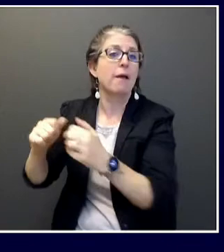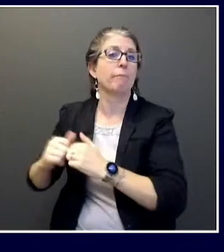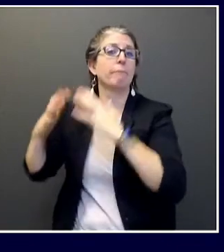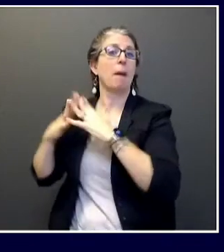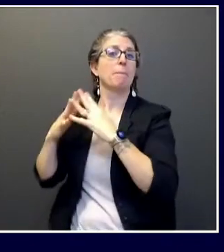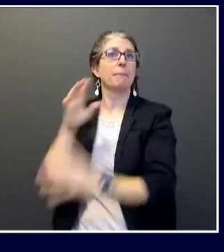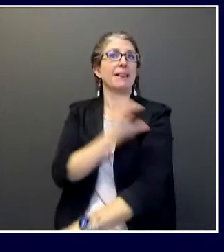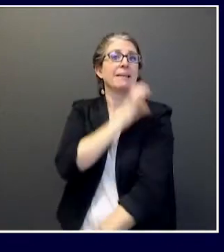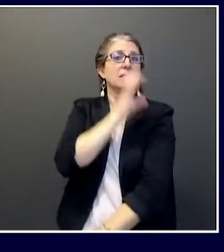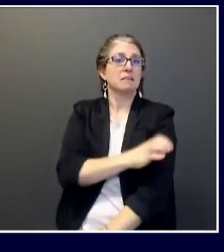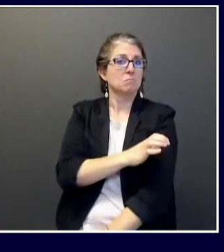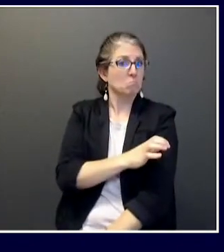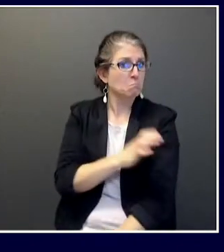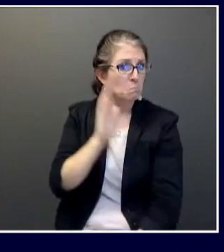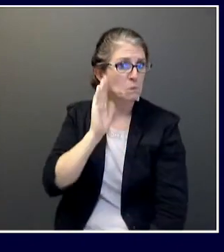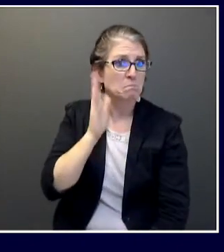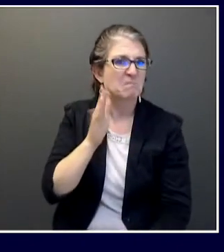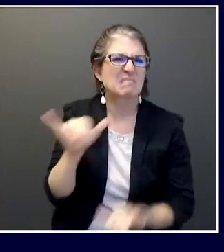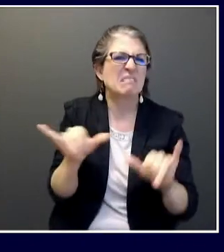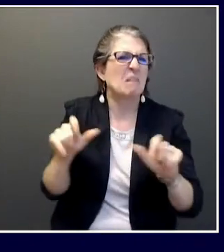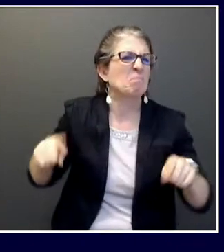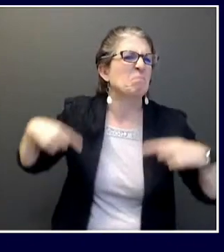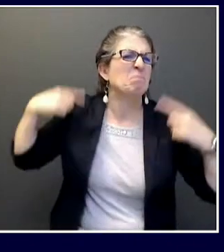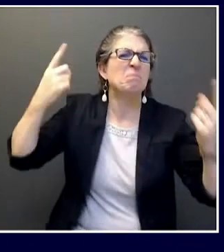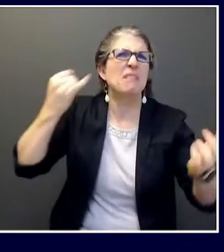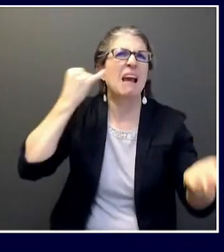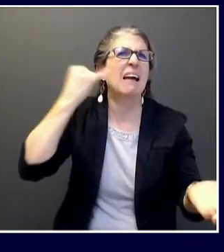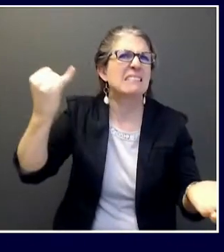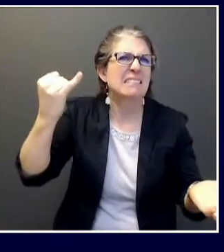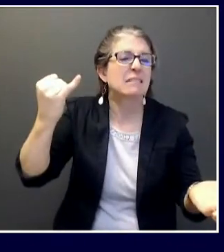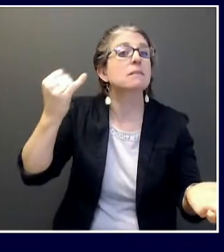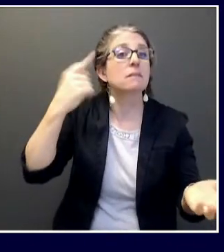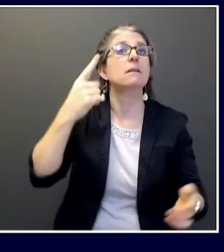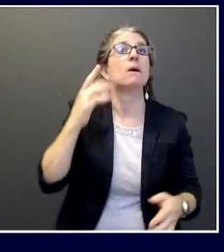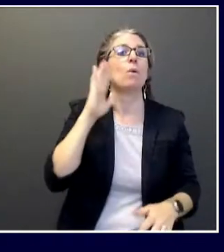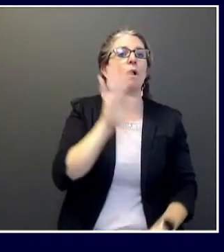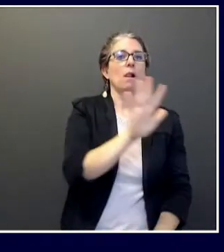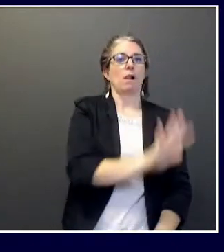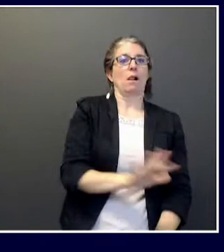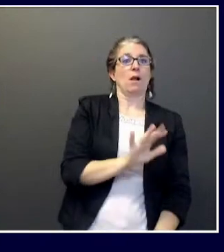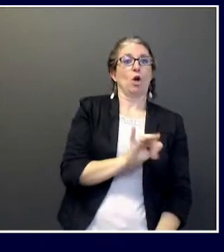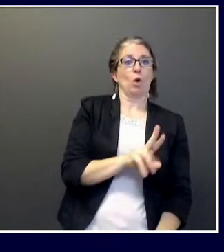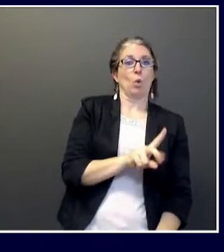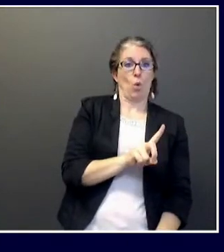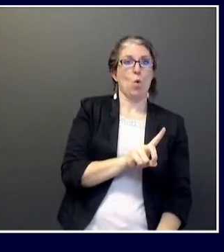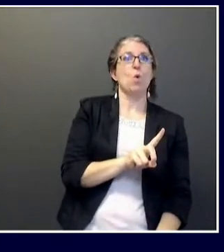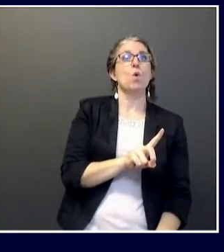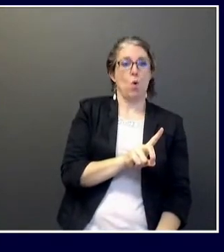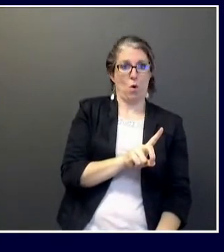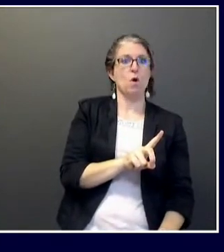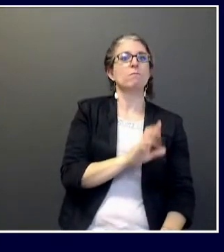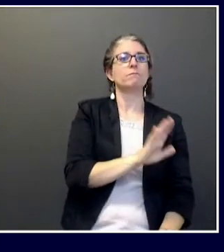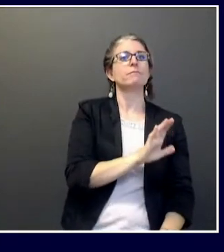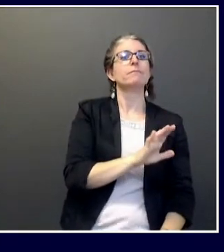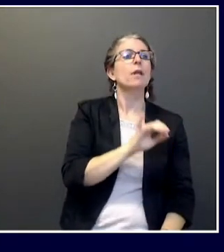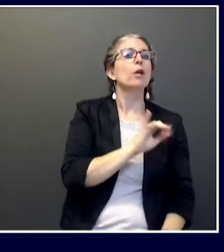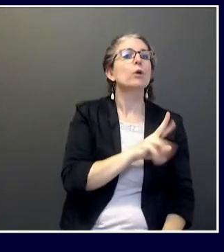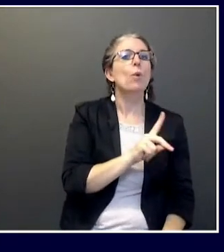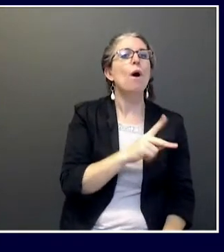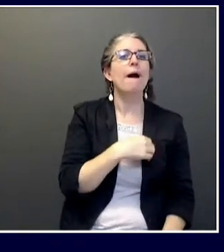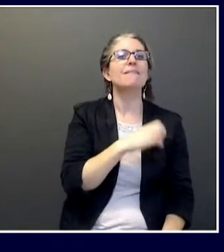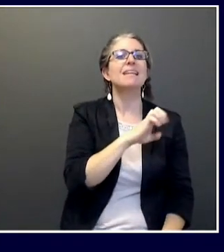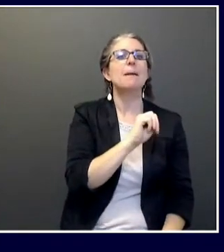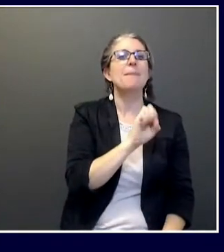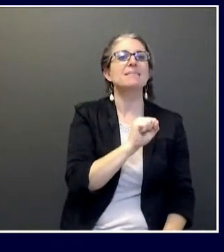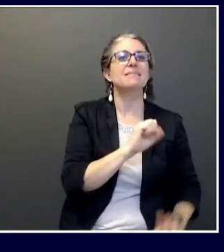The clinic operated by York County Emergency Management in Sanford, as well as the clinic operated in partnership with Central Maine